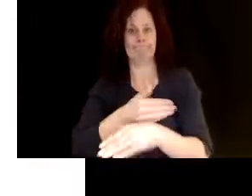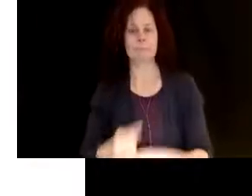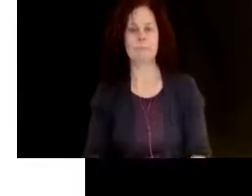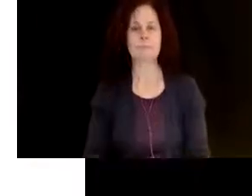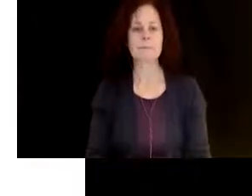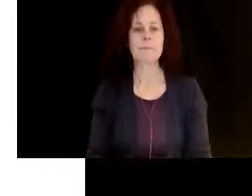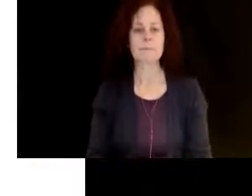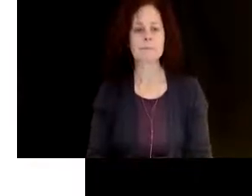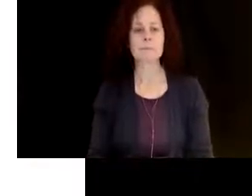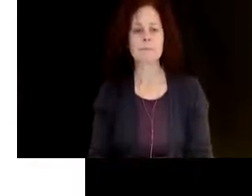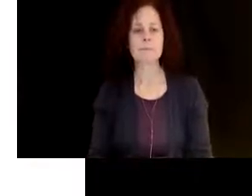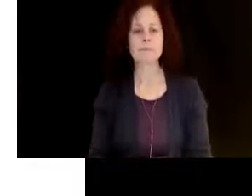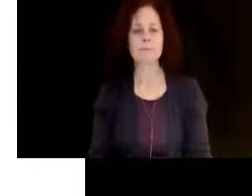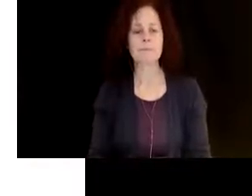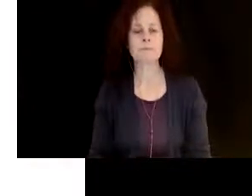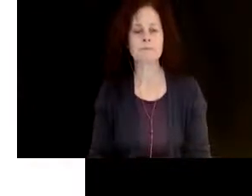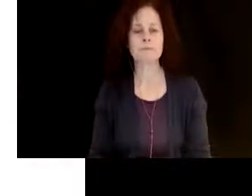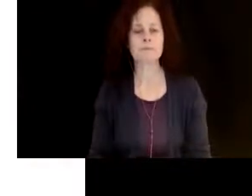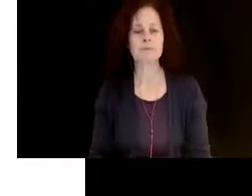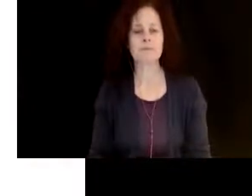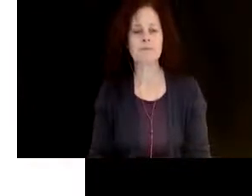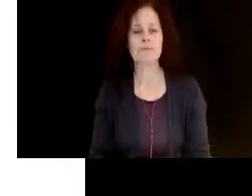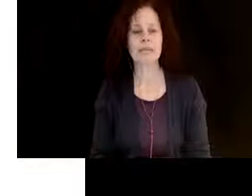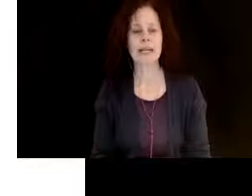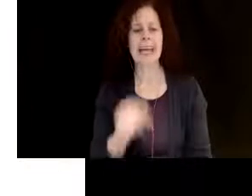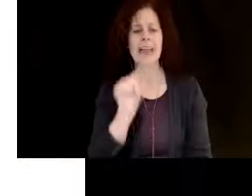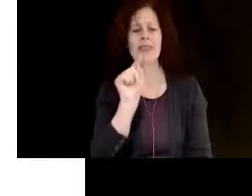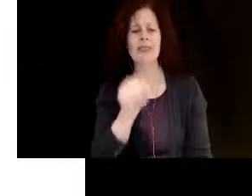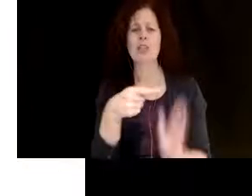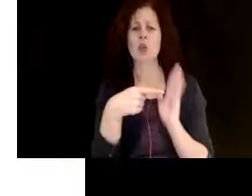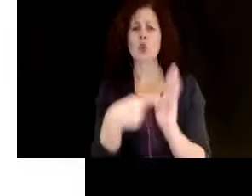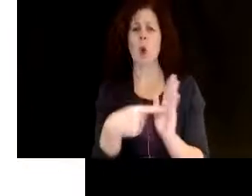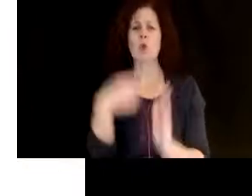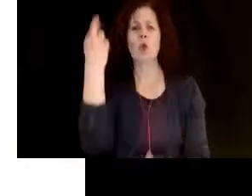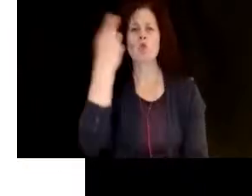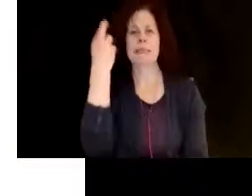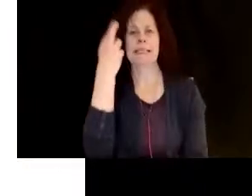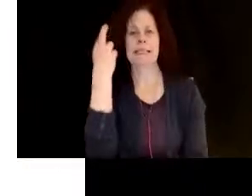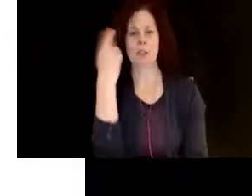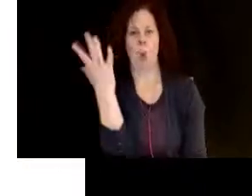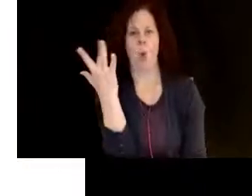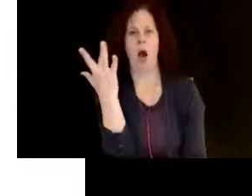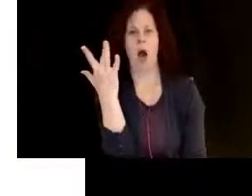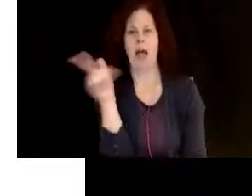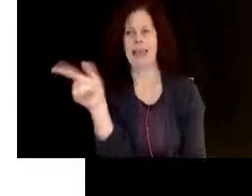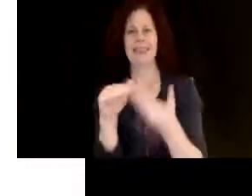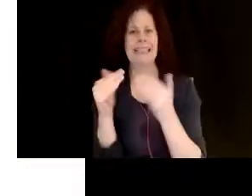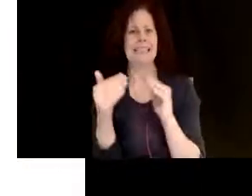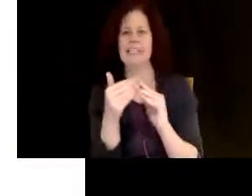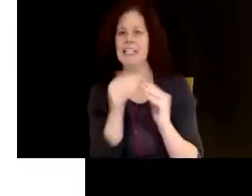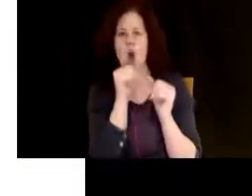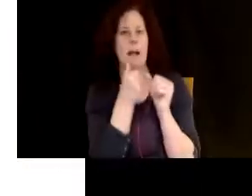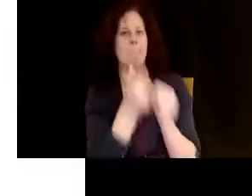This chart shows the relative rankings of reasons why municipalities were not compliant, both for the region overall and by